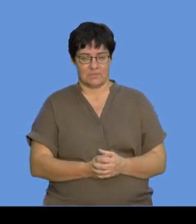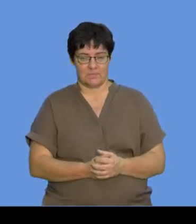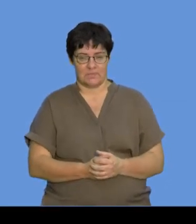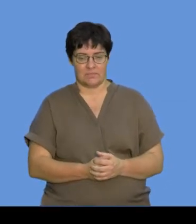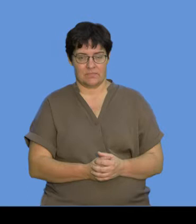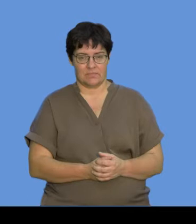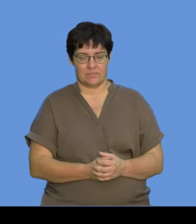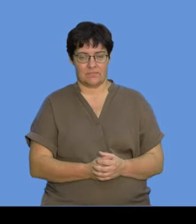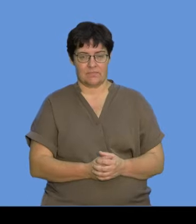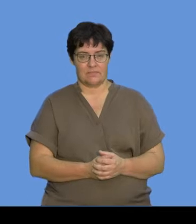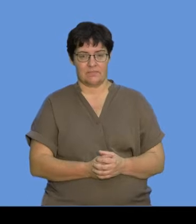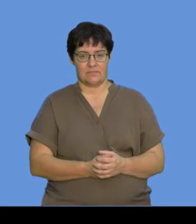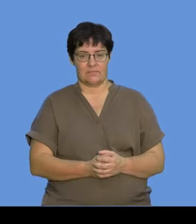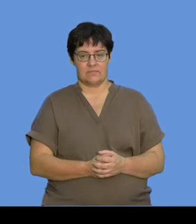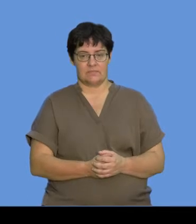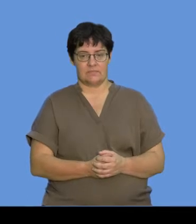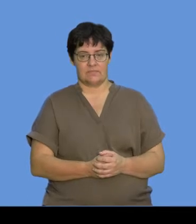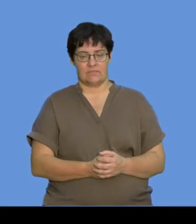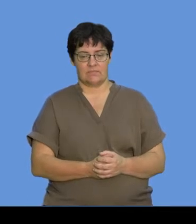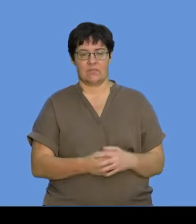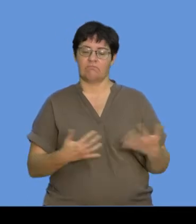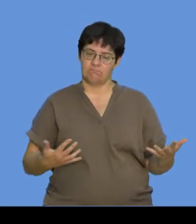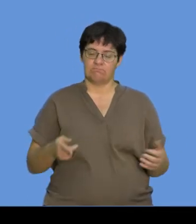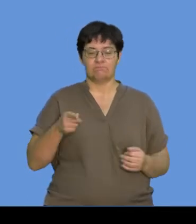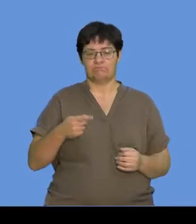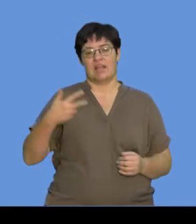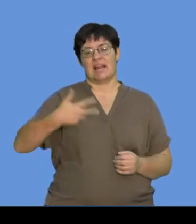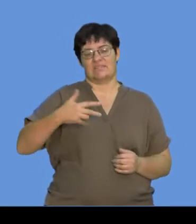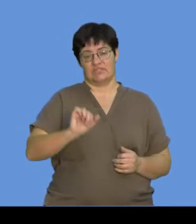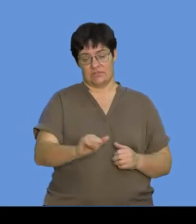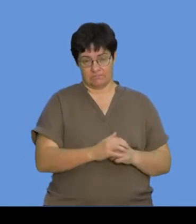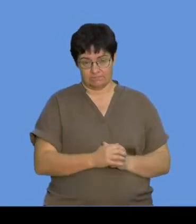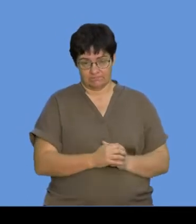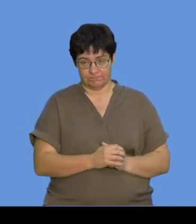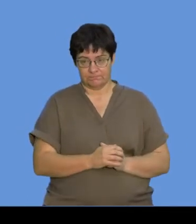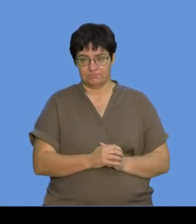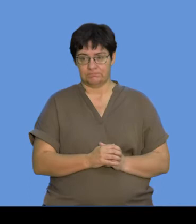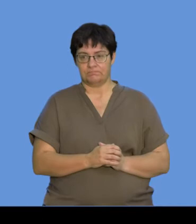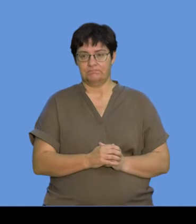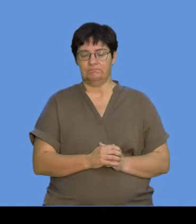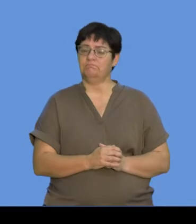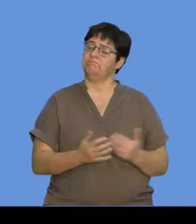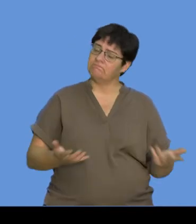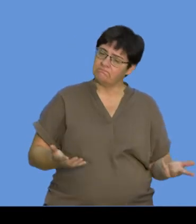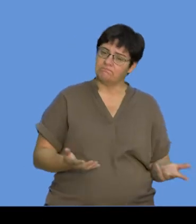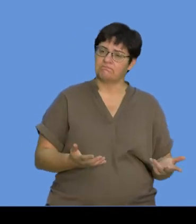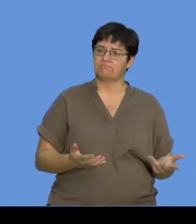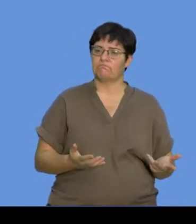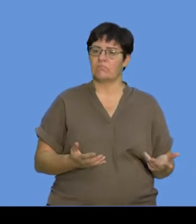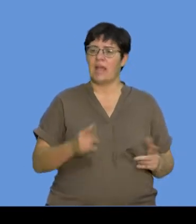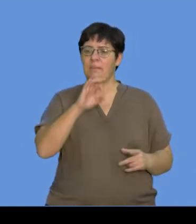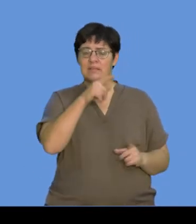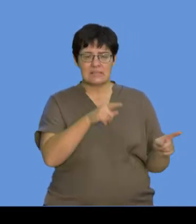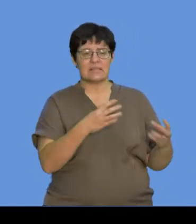compounds, okay? Right, so this is just about the classification, right? Okay, now elements